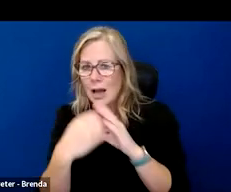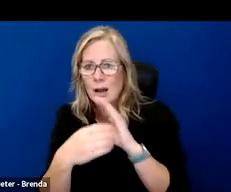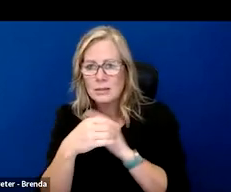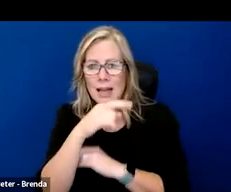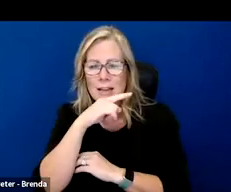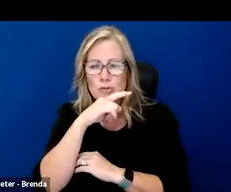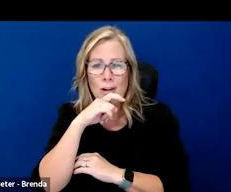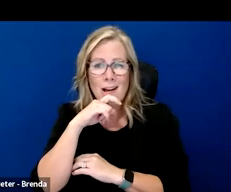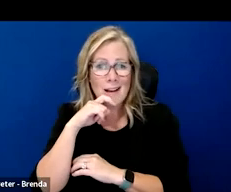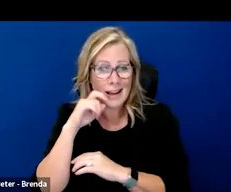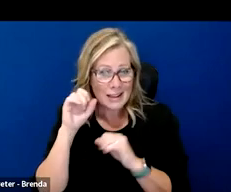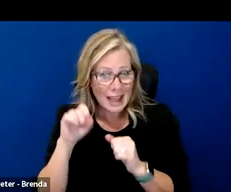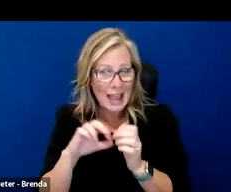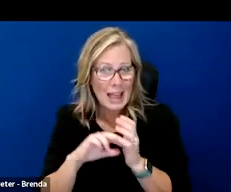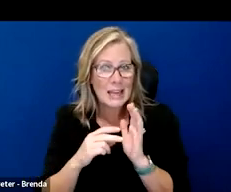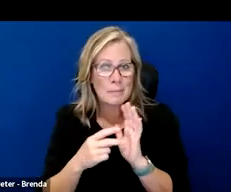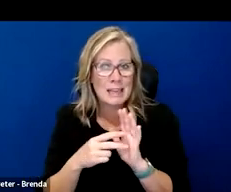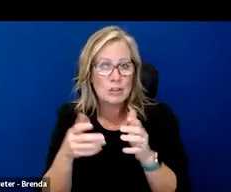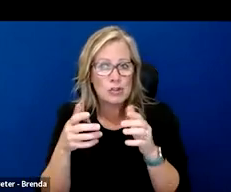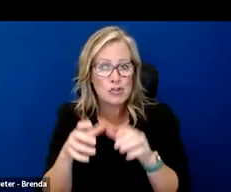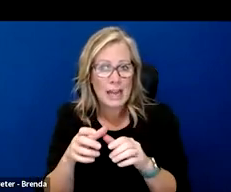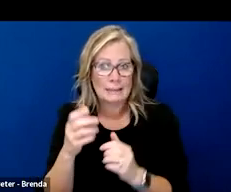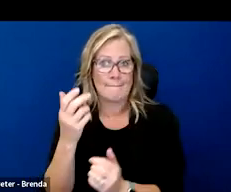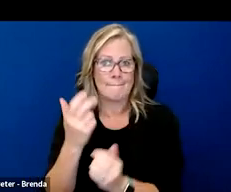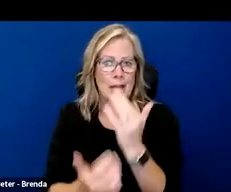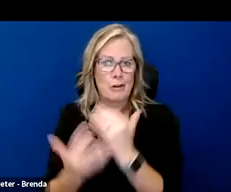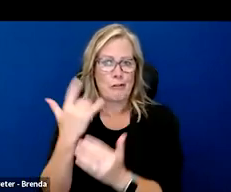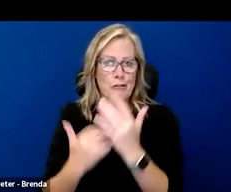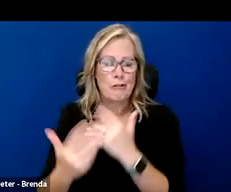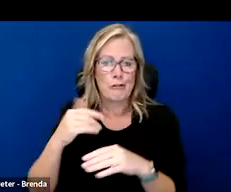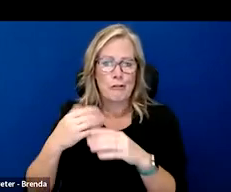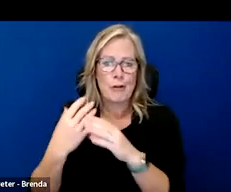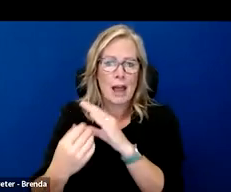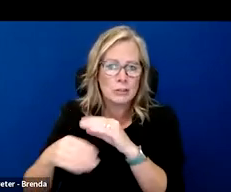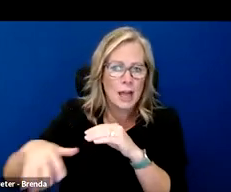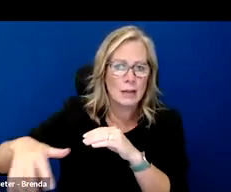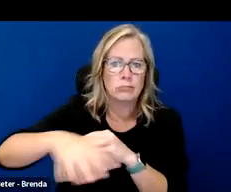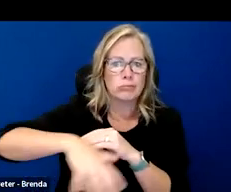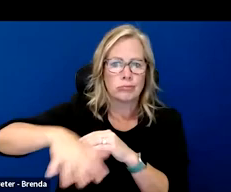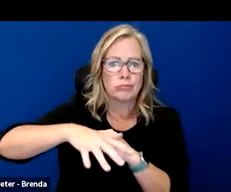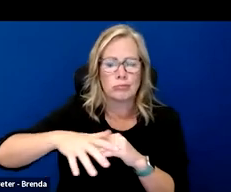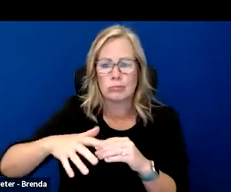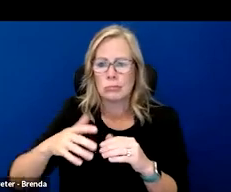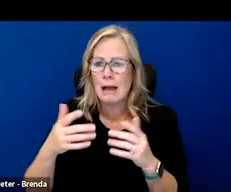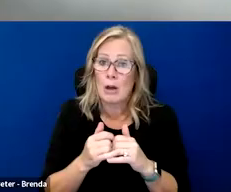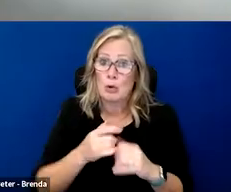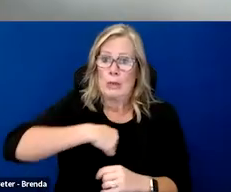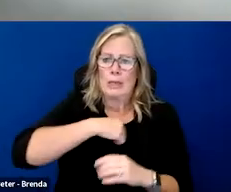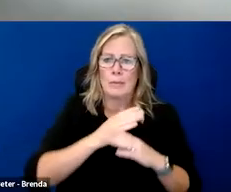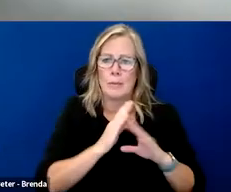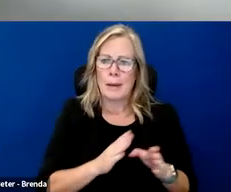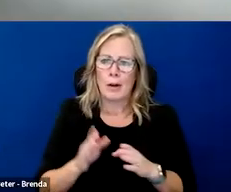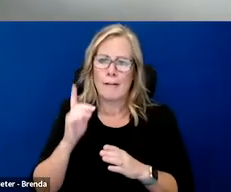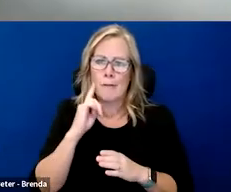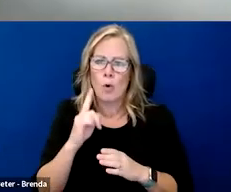So, Dr. Schwandt, what do we need to know, and what can we do to prepare for wildfire smoke?